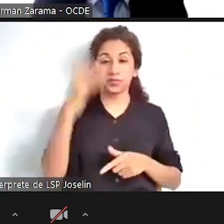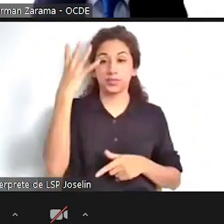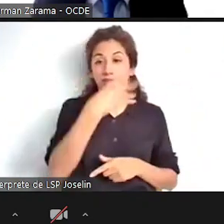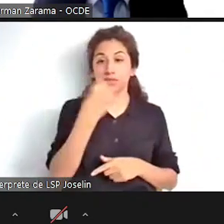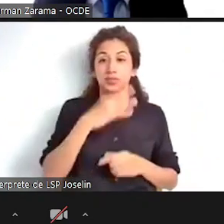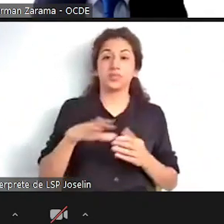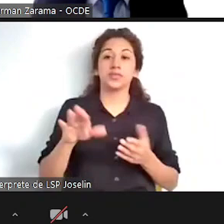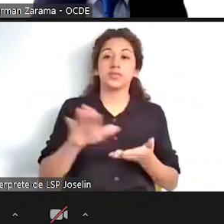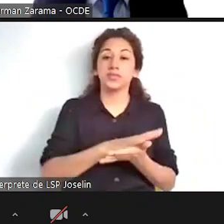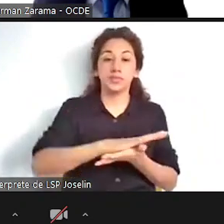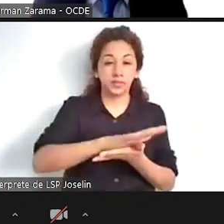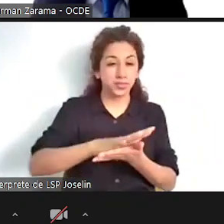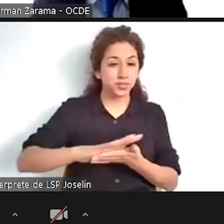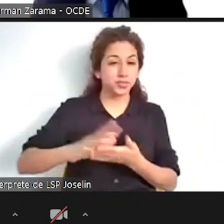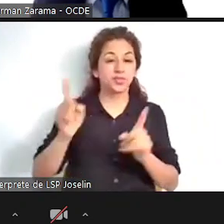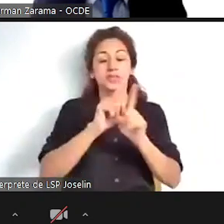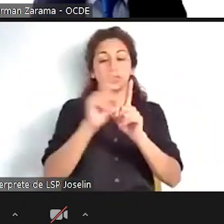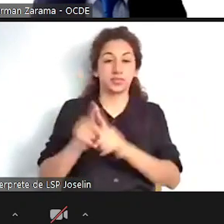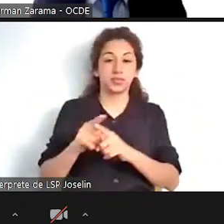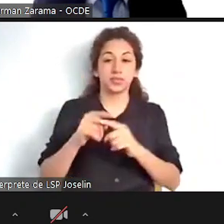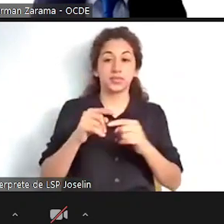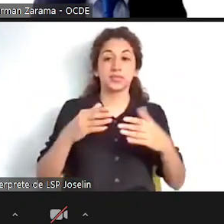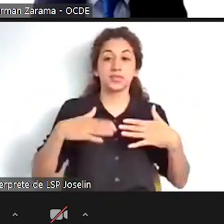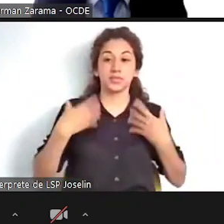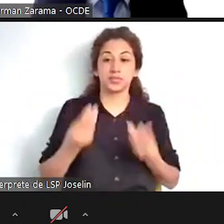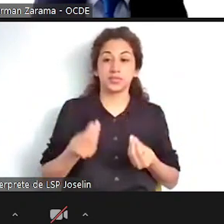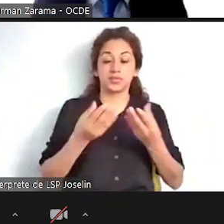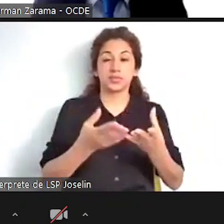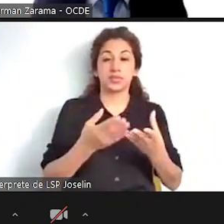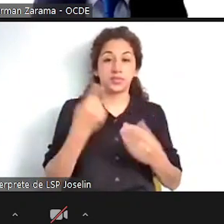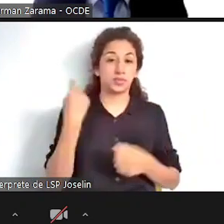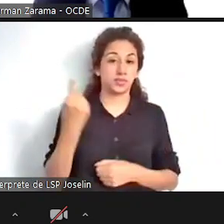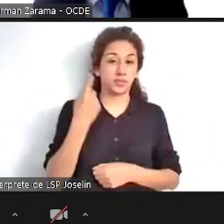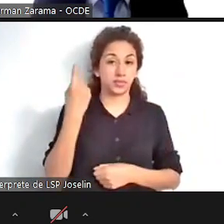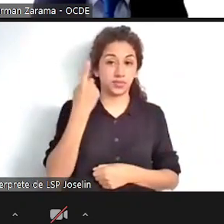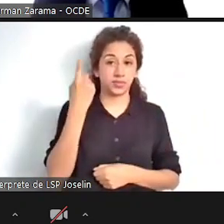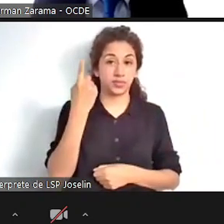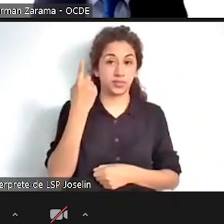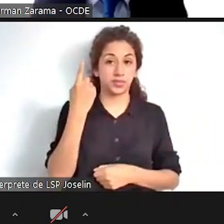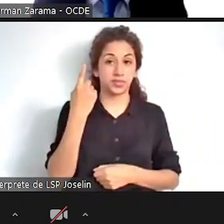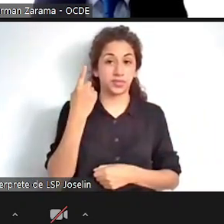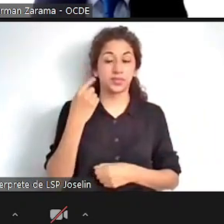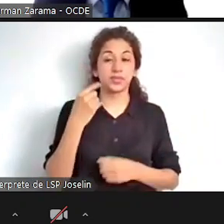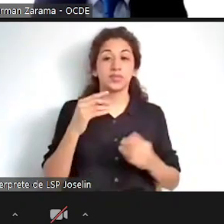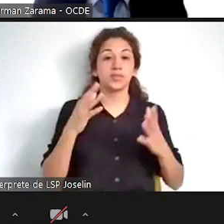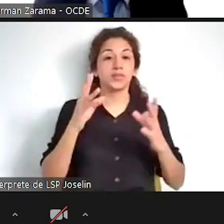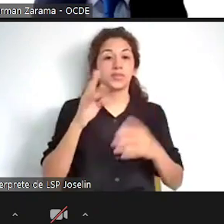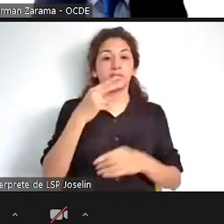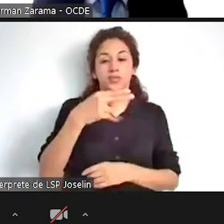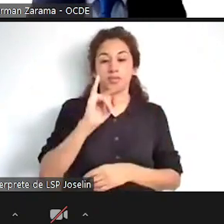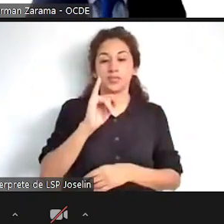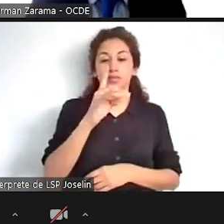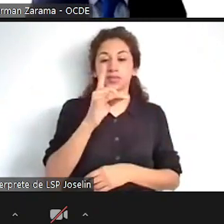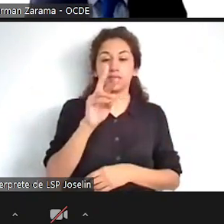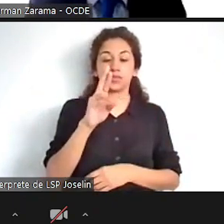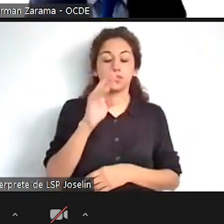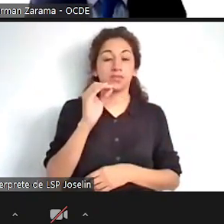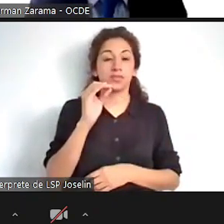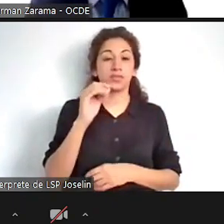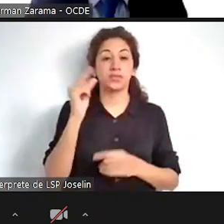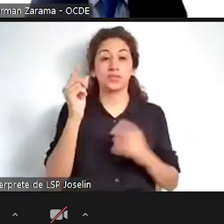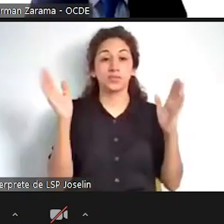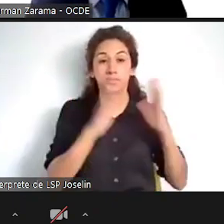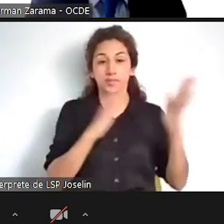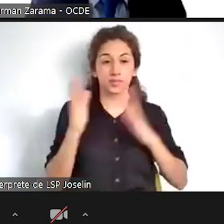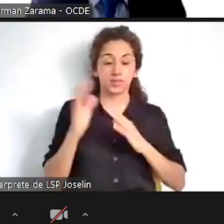paris for solar energy and wind energy and we can also produce and generate and export hydrogen to low